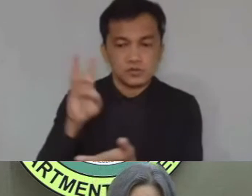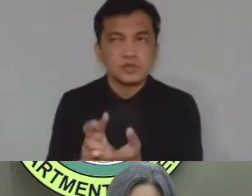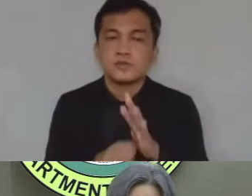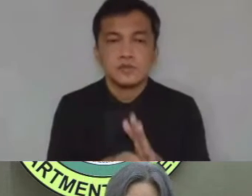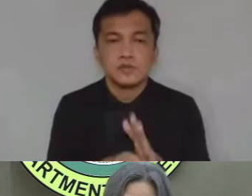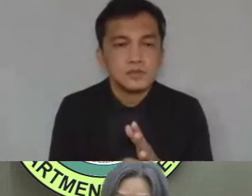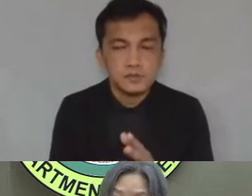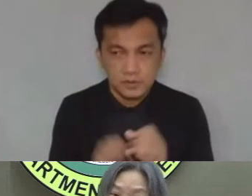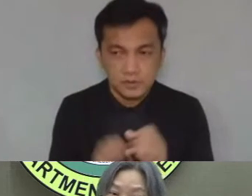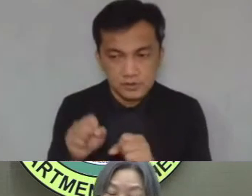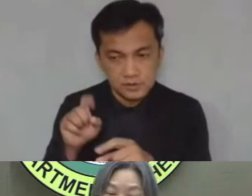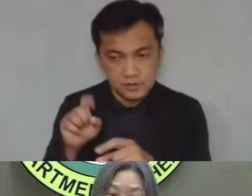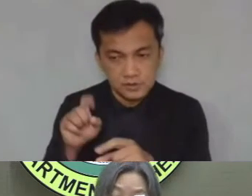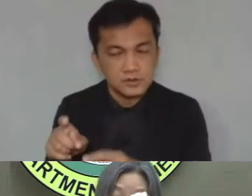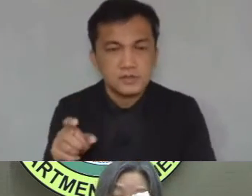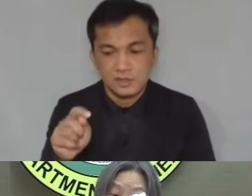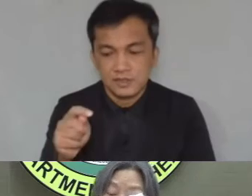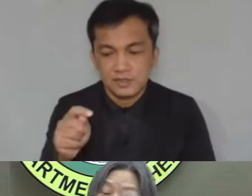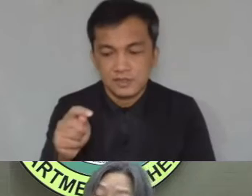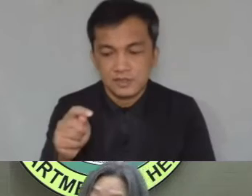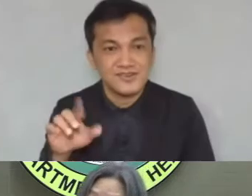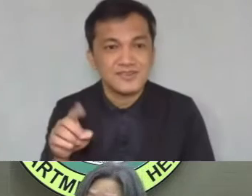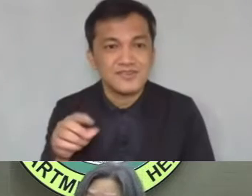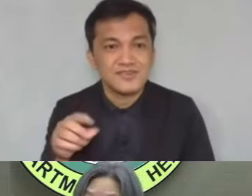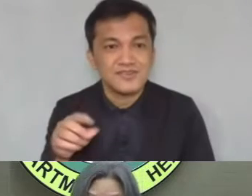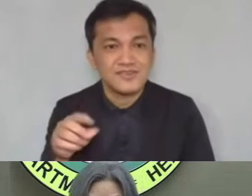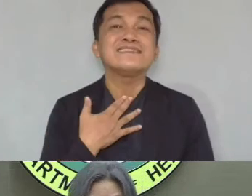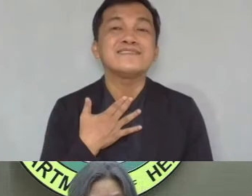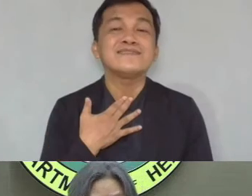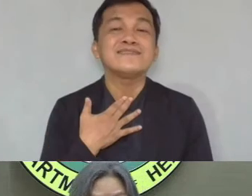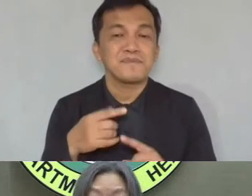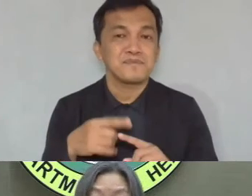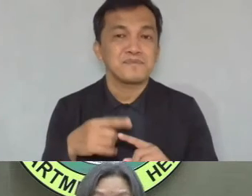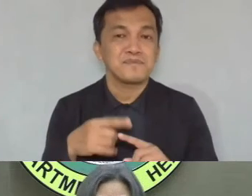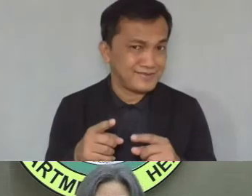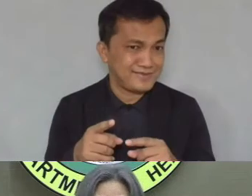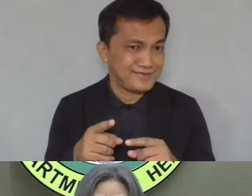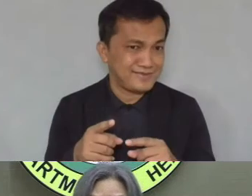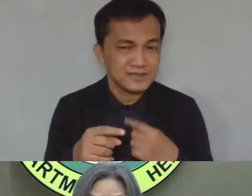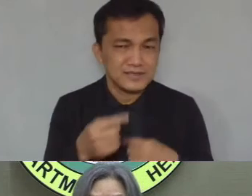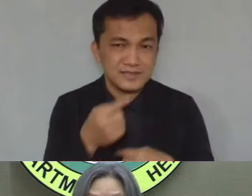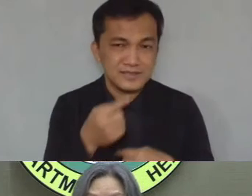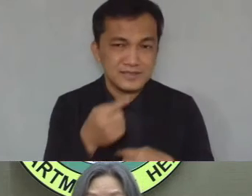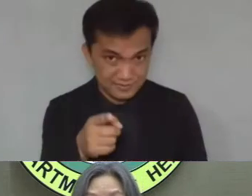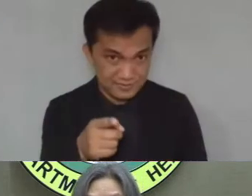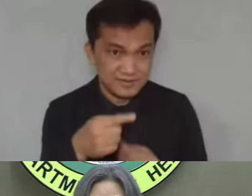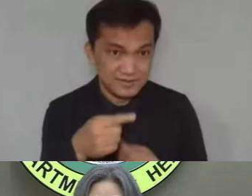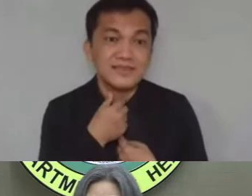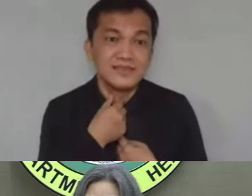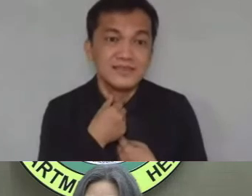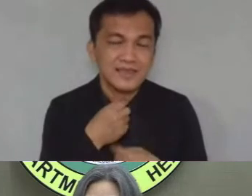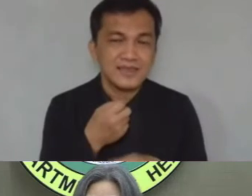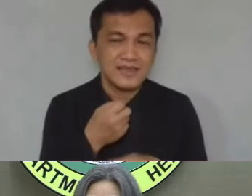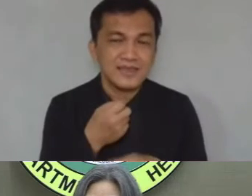to the patient, if I say, for example, can you examine your thyroid by doing this, extend your neck, etc. But if